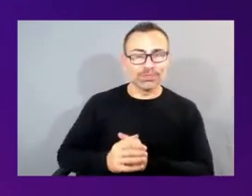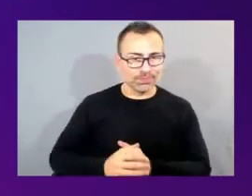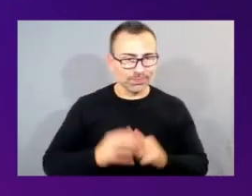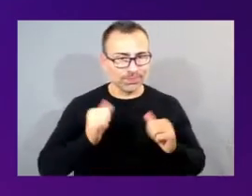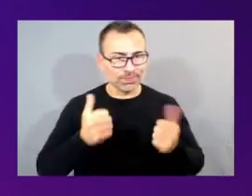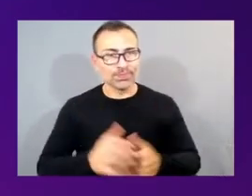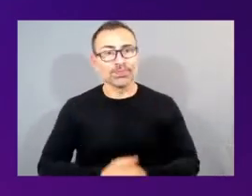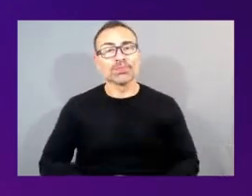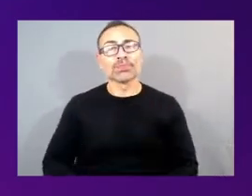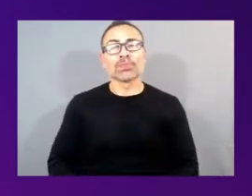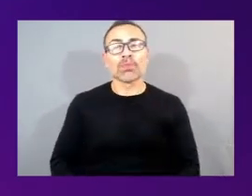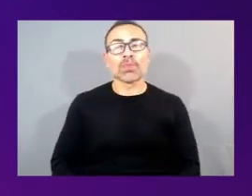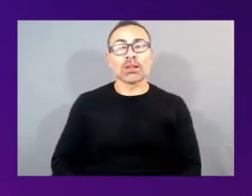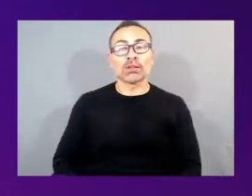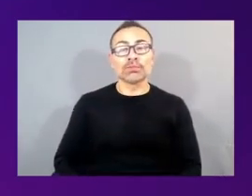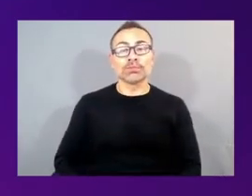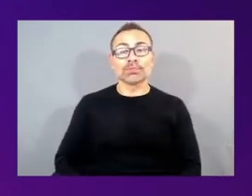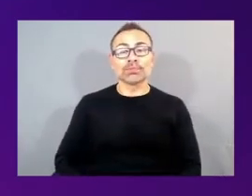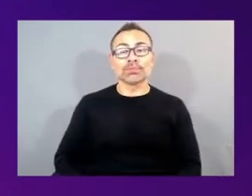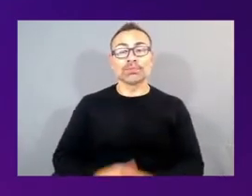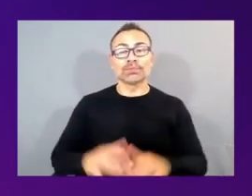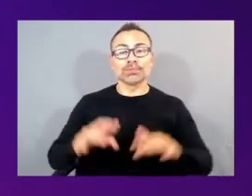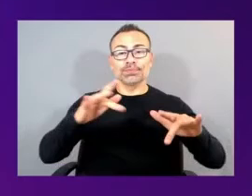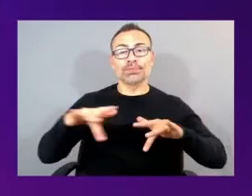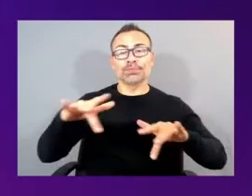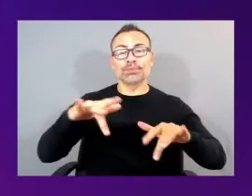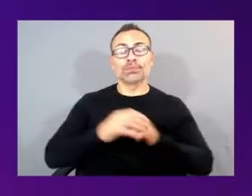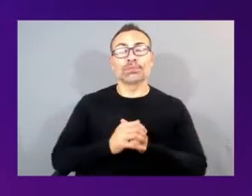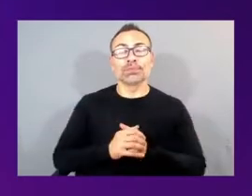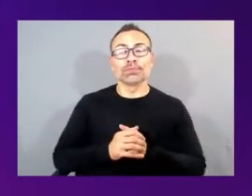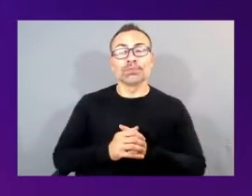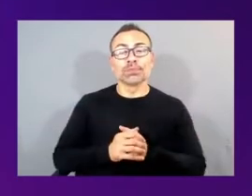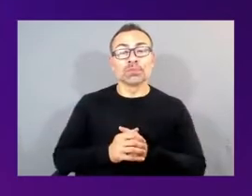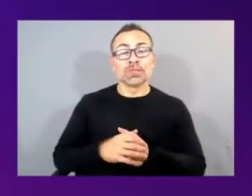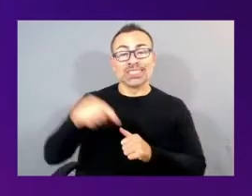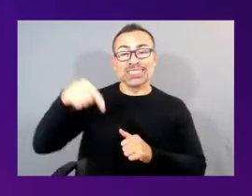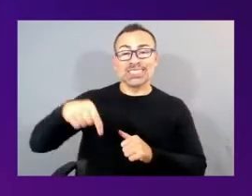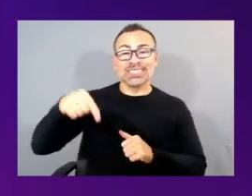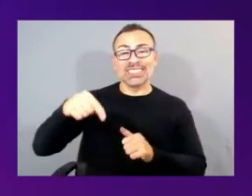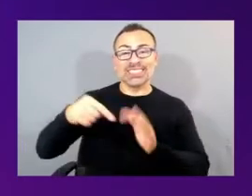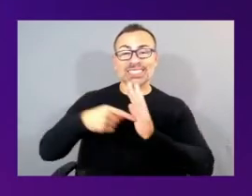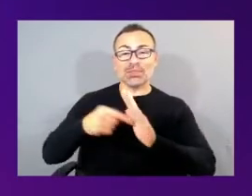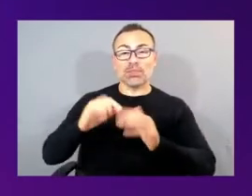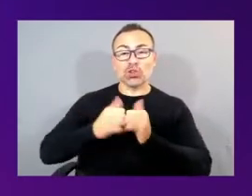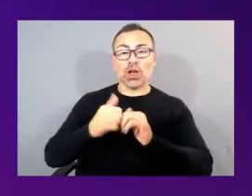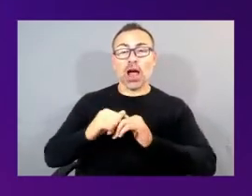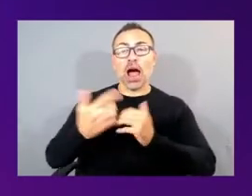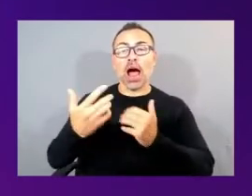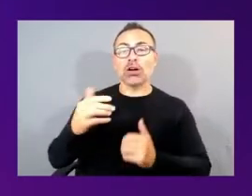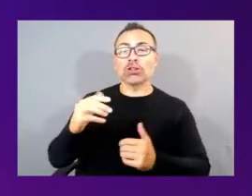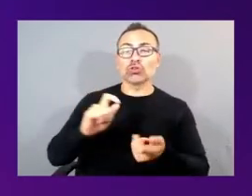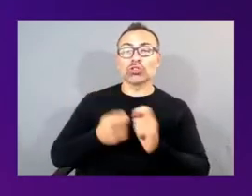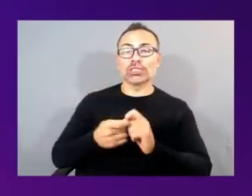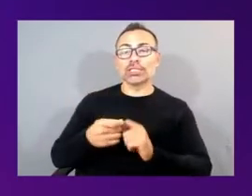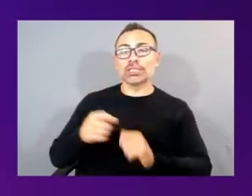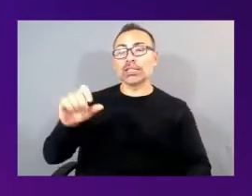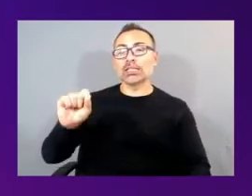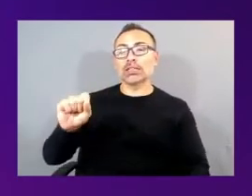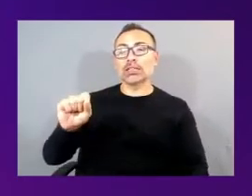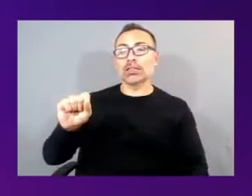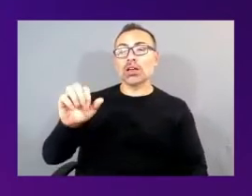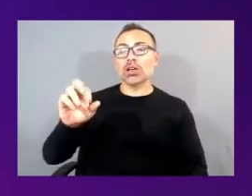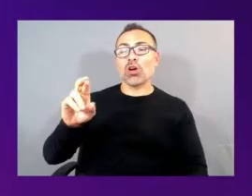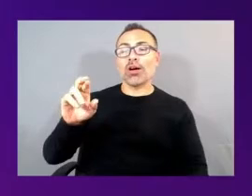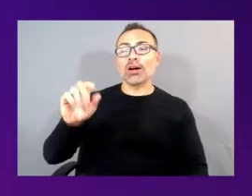So in this demo, I'm going to show you how to turn an AWS IoT Snowcone into an industrial edge gateway